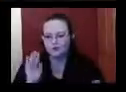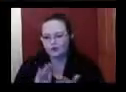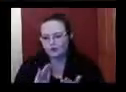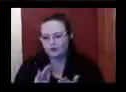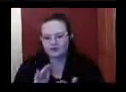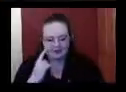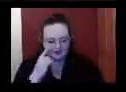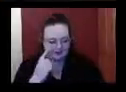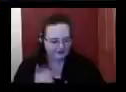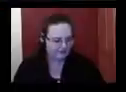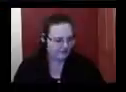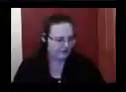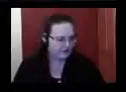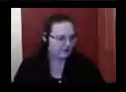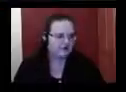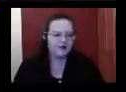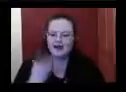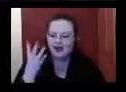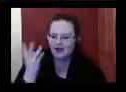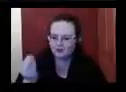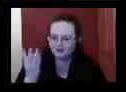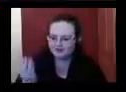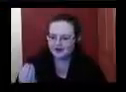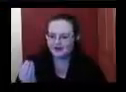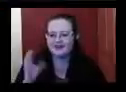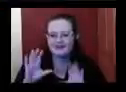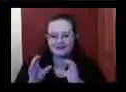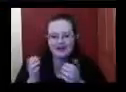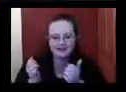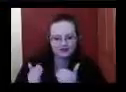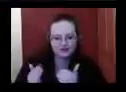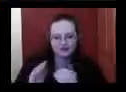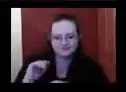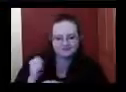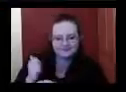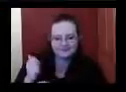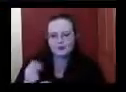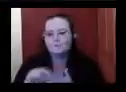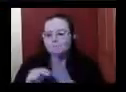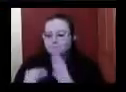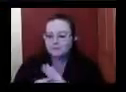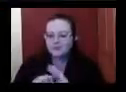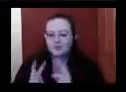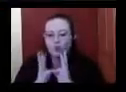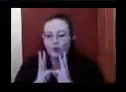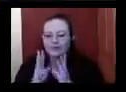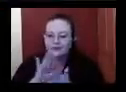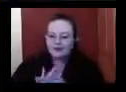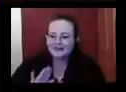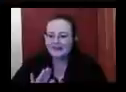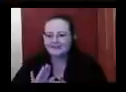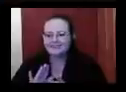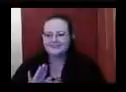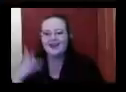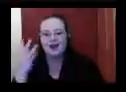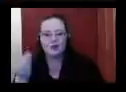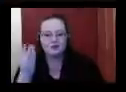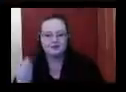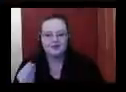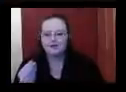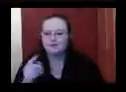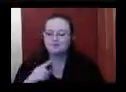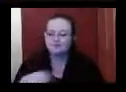20 outdoor classroom spaces over the course of the summer. So while the weather is good, we'll continue to encourage